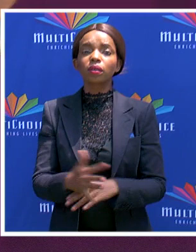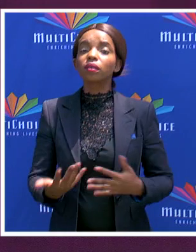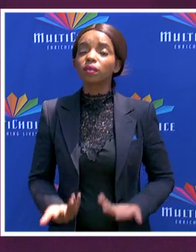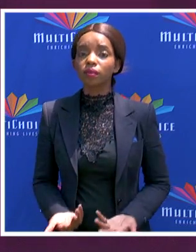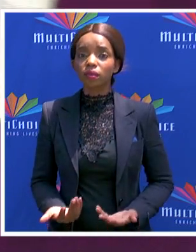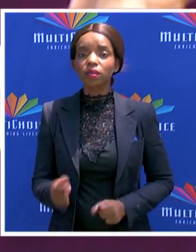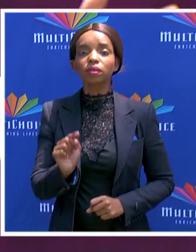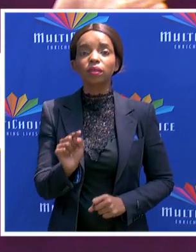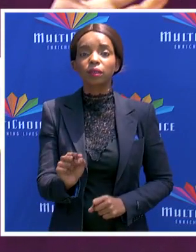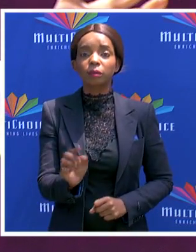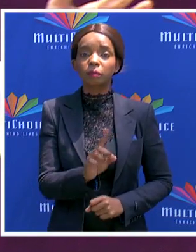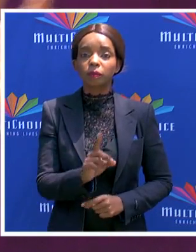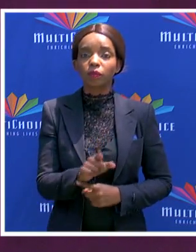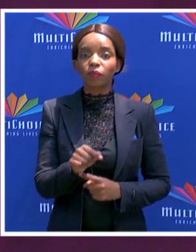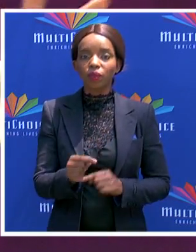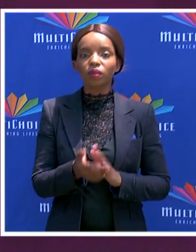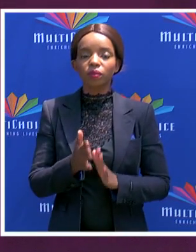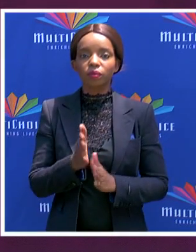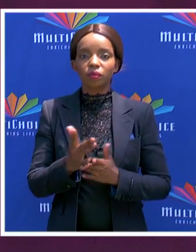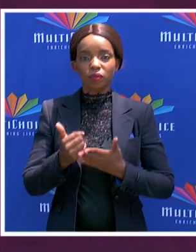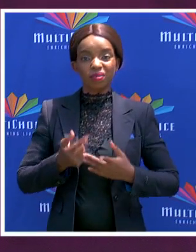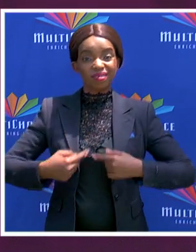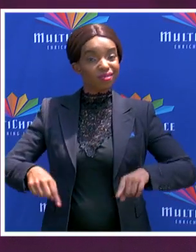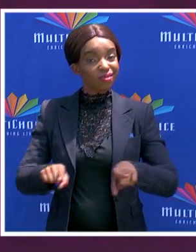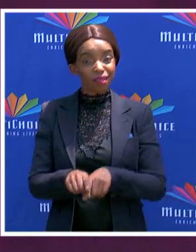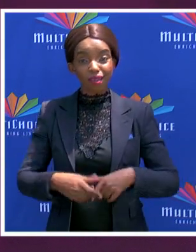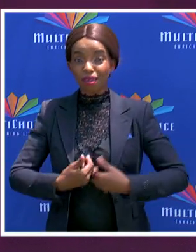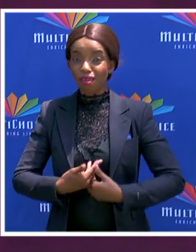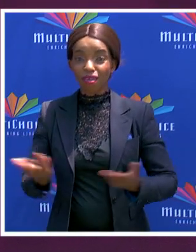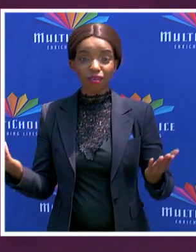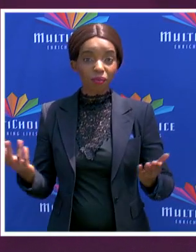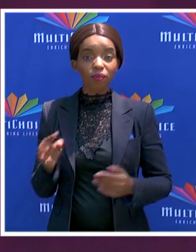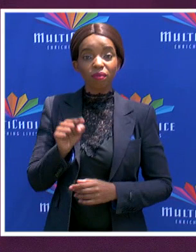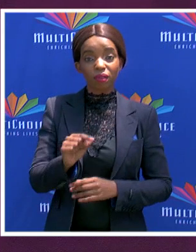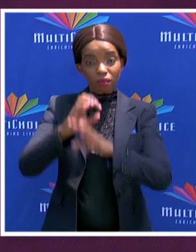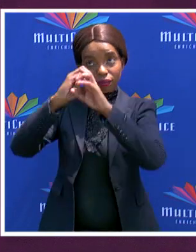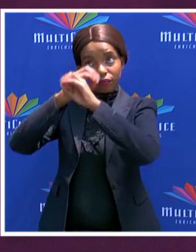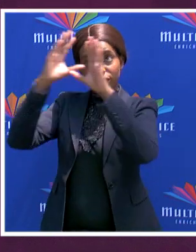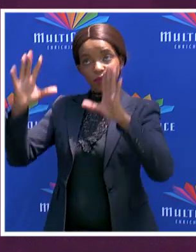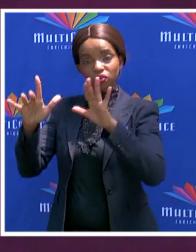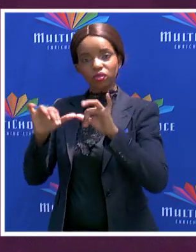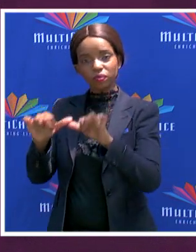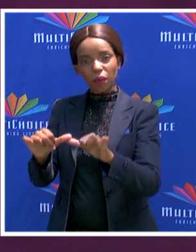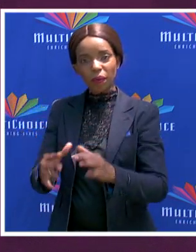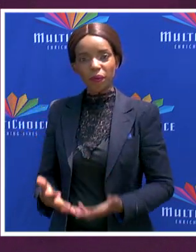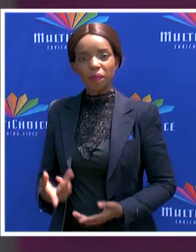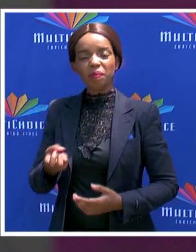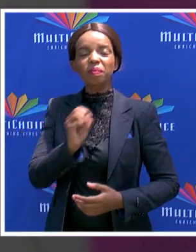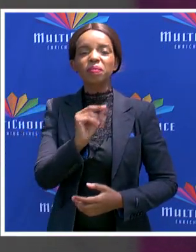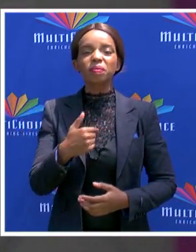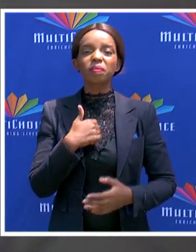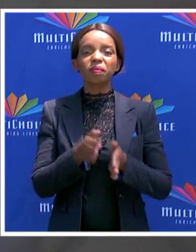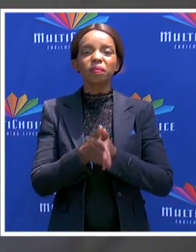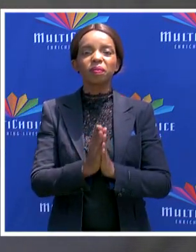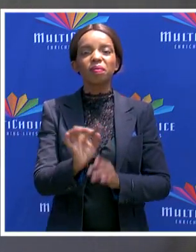Canal Plus or any other pay TV operator anywhere in the world. That's visionary stuff. So I call upon Koos to come and say a